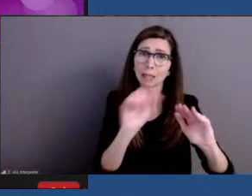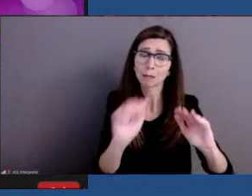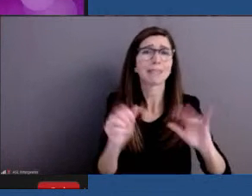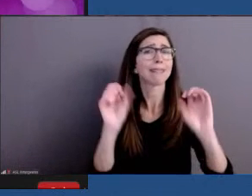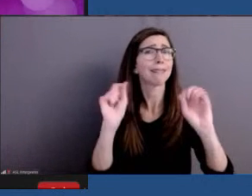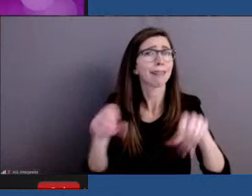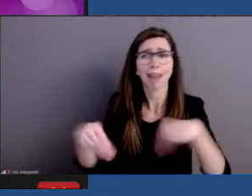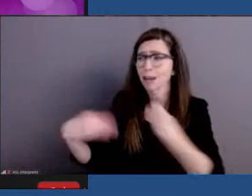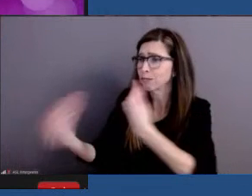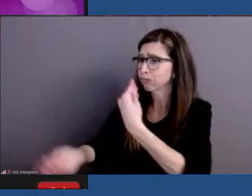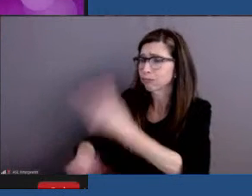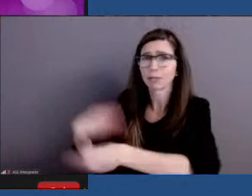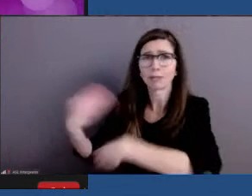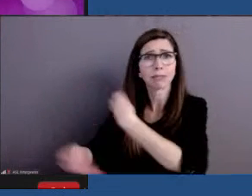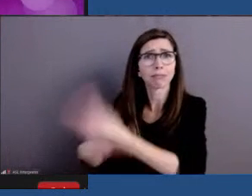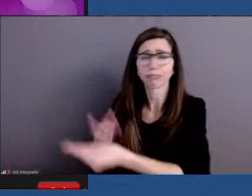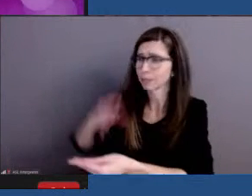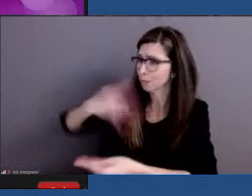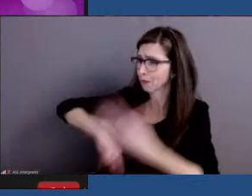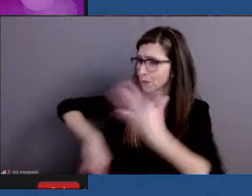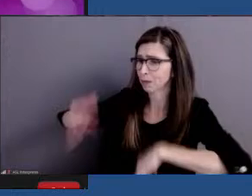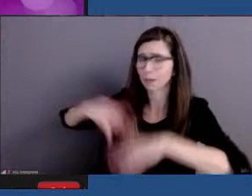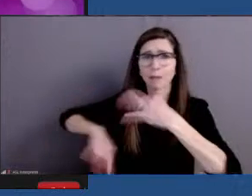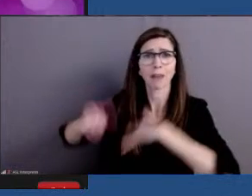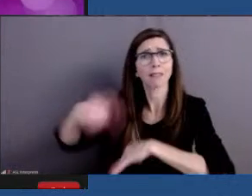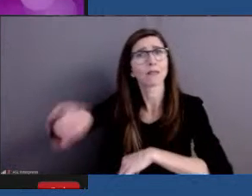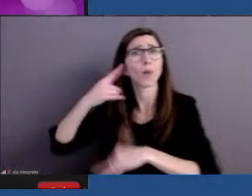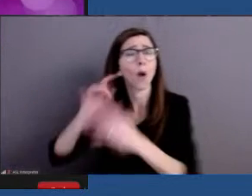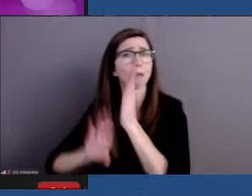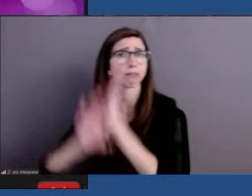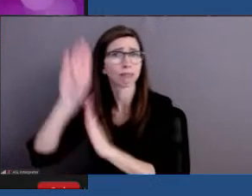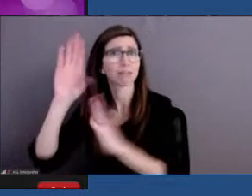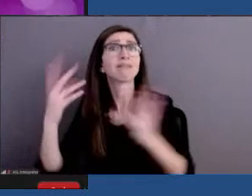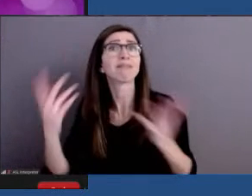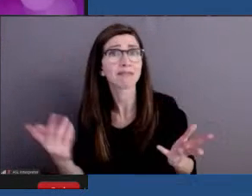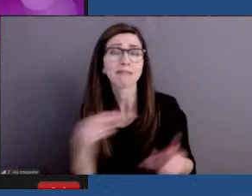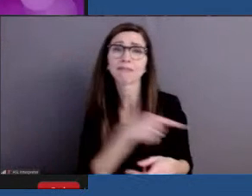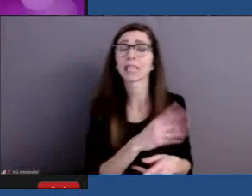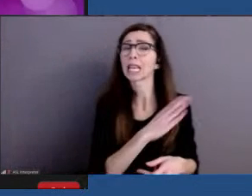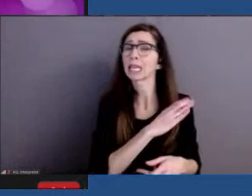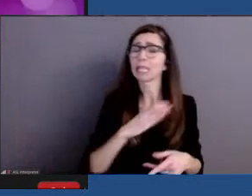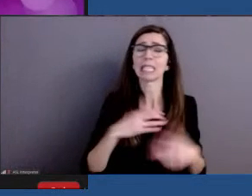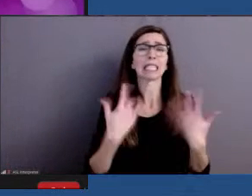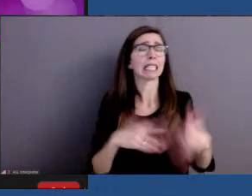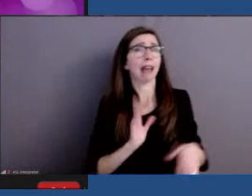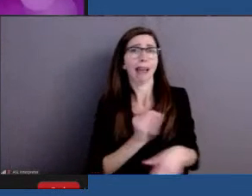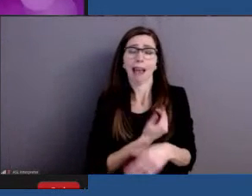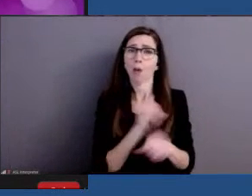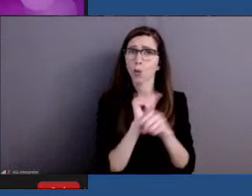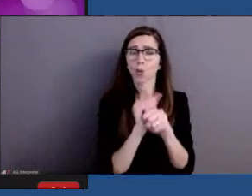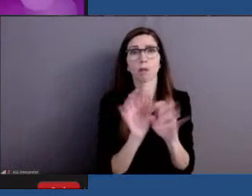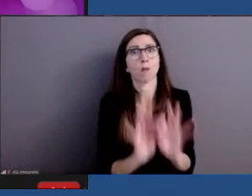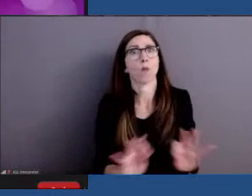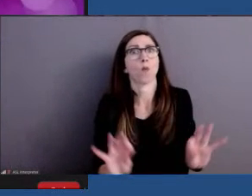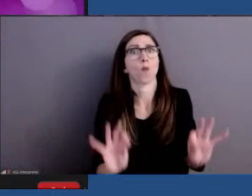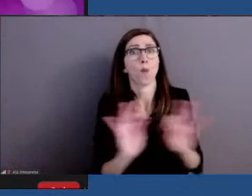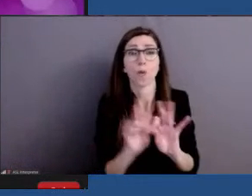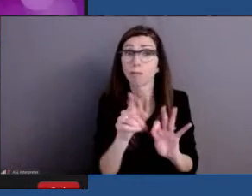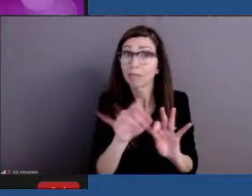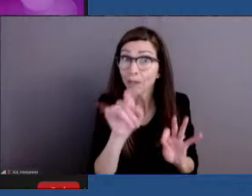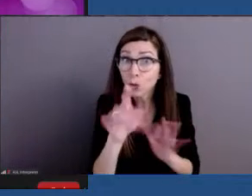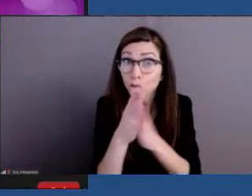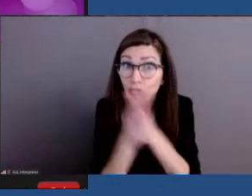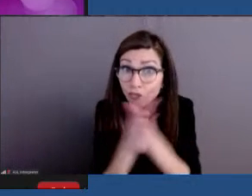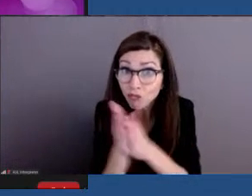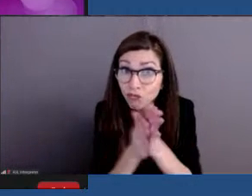spaces. The work our committee does is so important, and it's really a privilege to serve on the committee. I would encourage anyone with